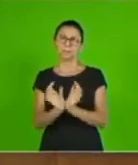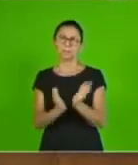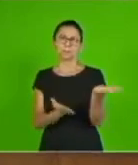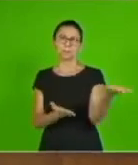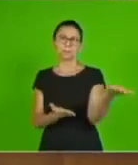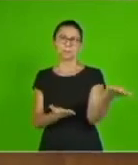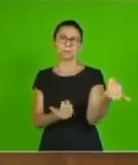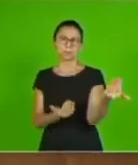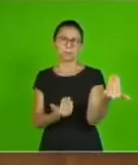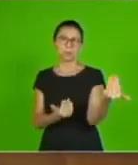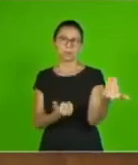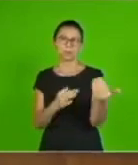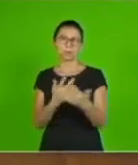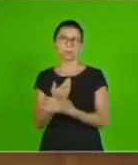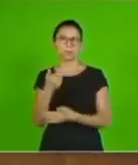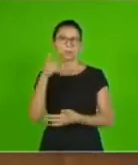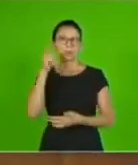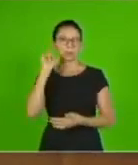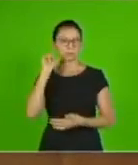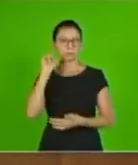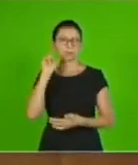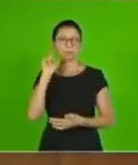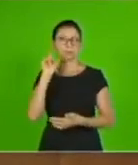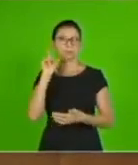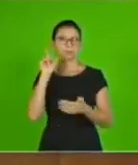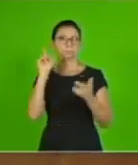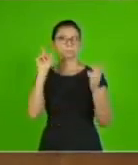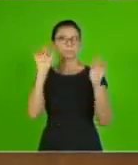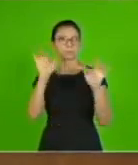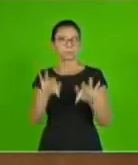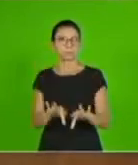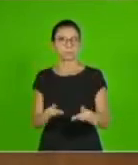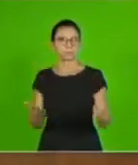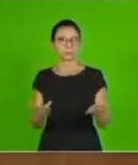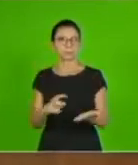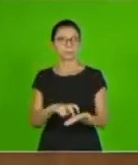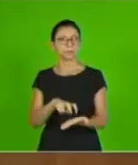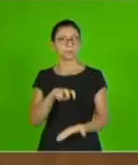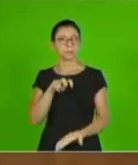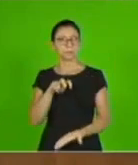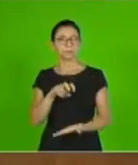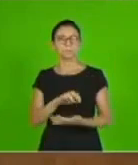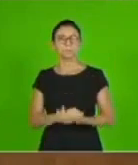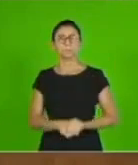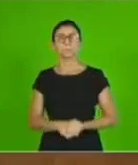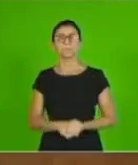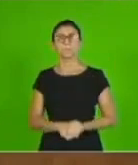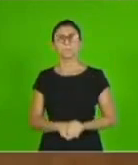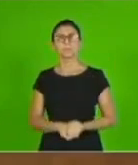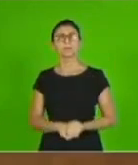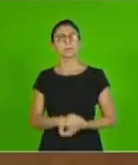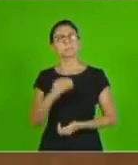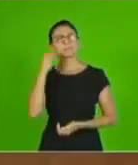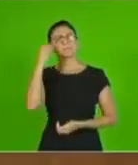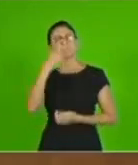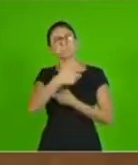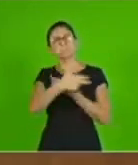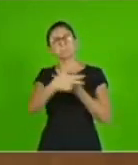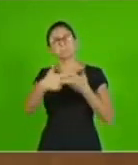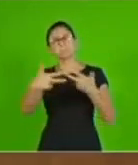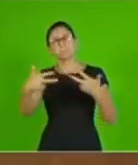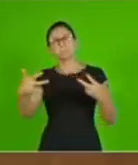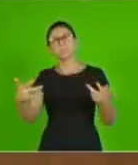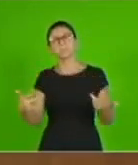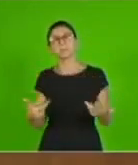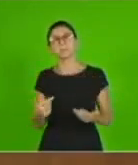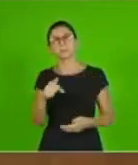of a seminar of youth that we had yesterday. And we are ending it this morning.